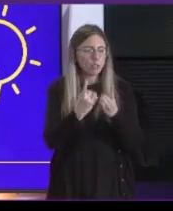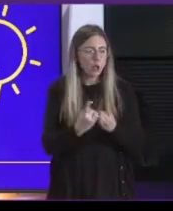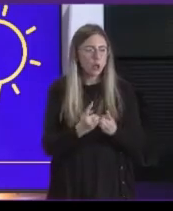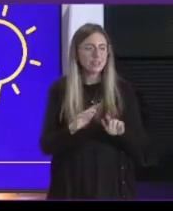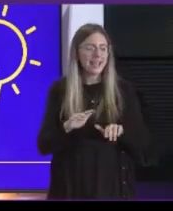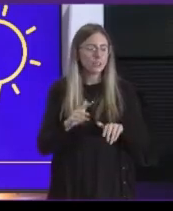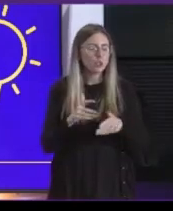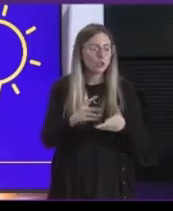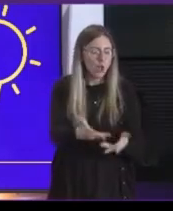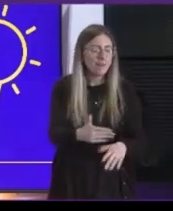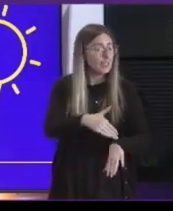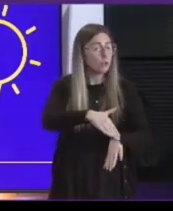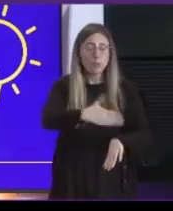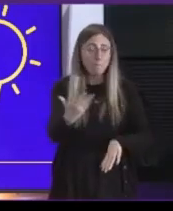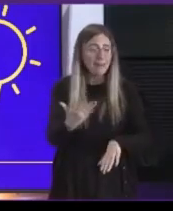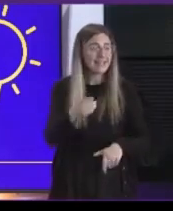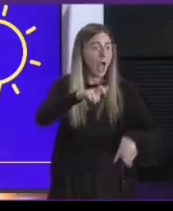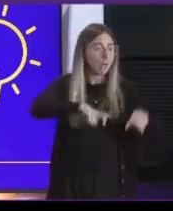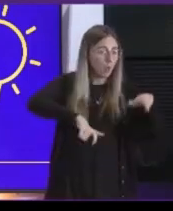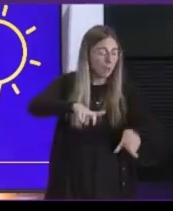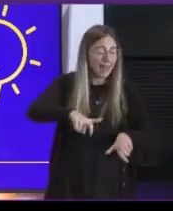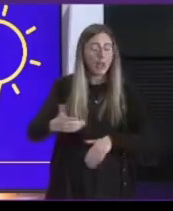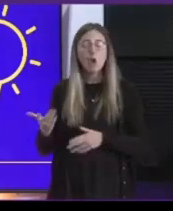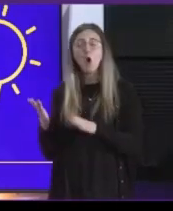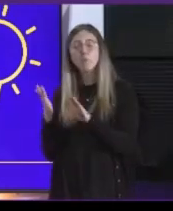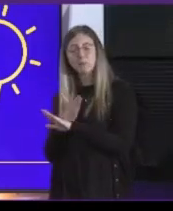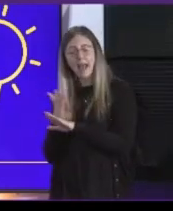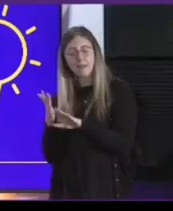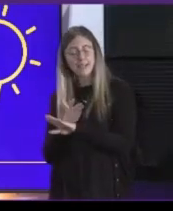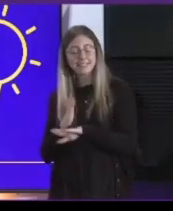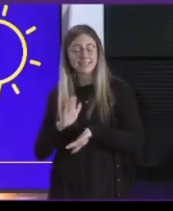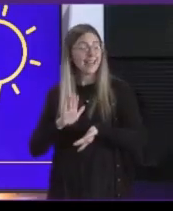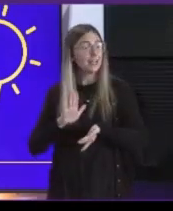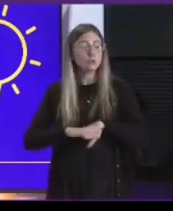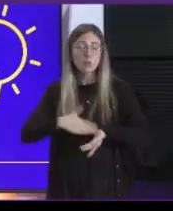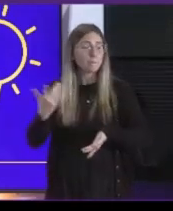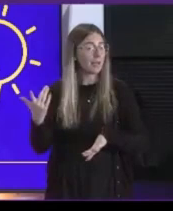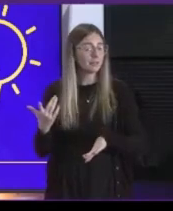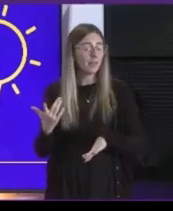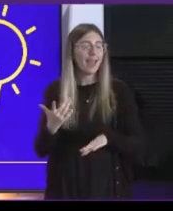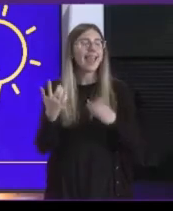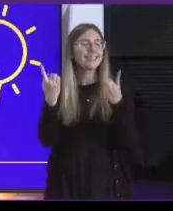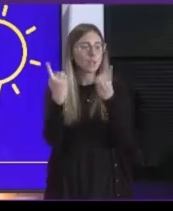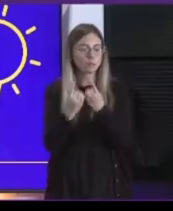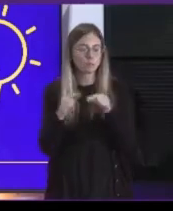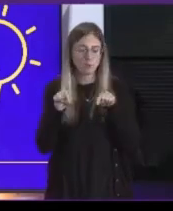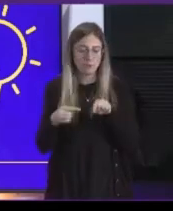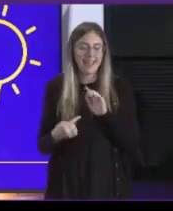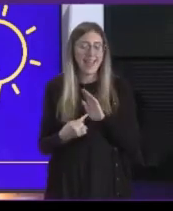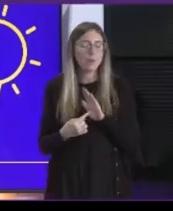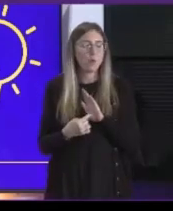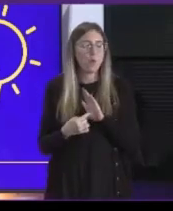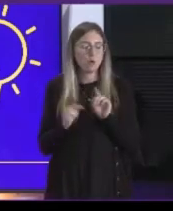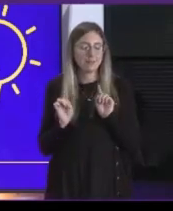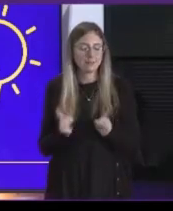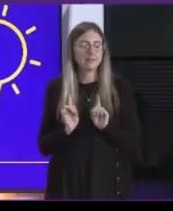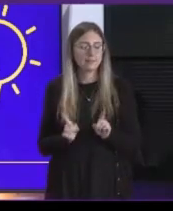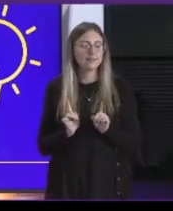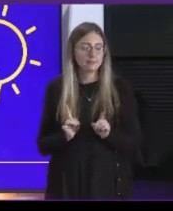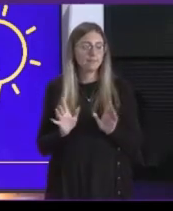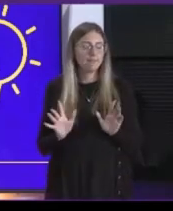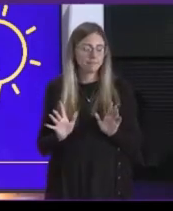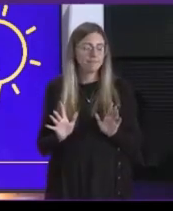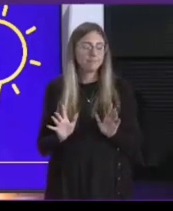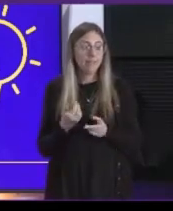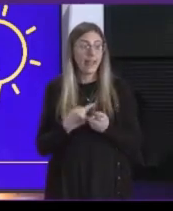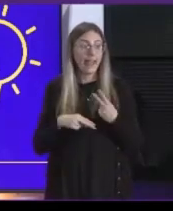really matter if it's public or private, the company or the economic operators behind it. So it's the product and service that are in scope.